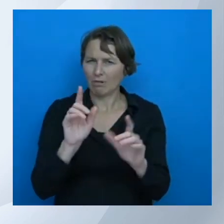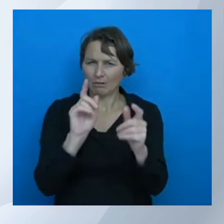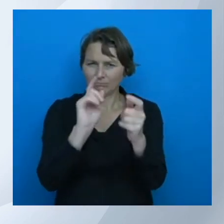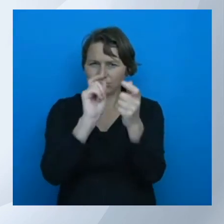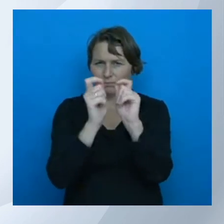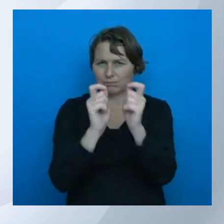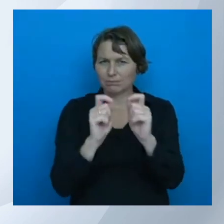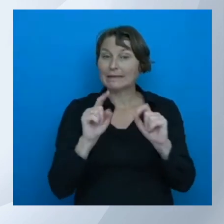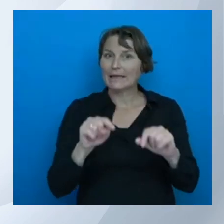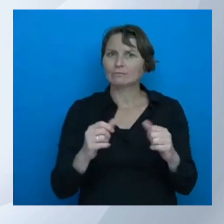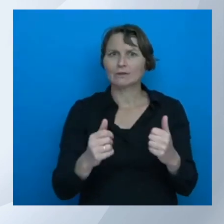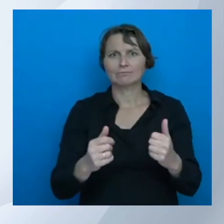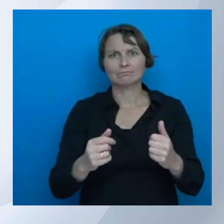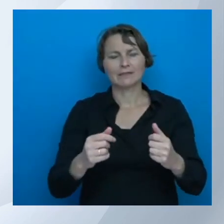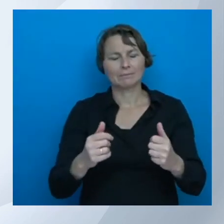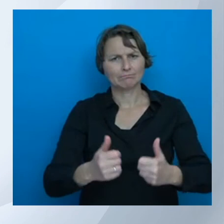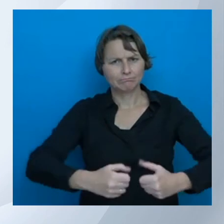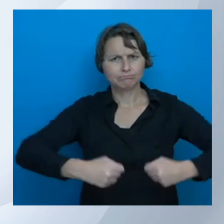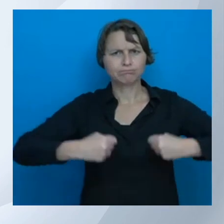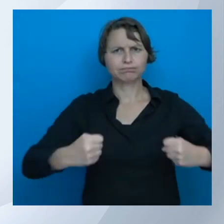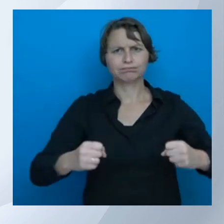powerful.